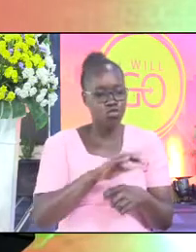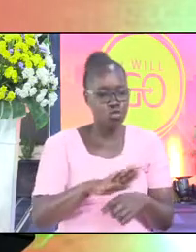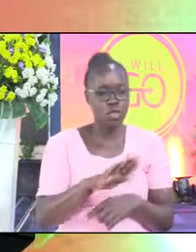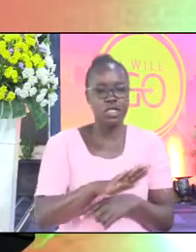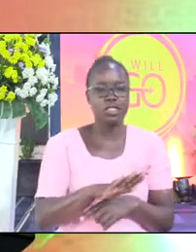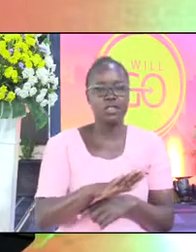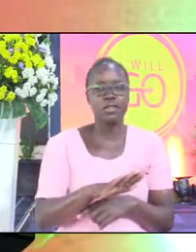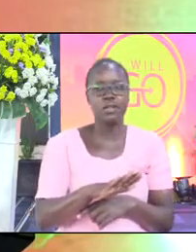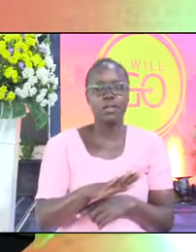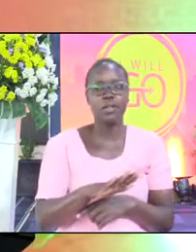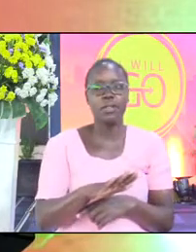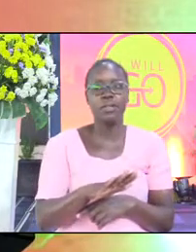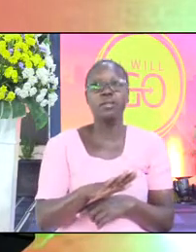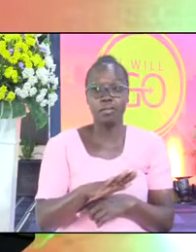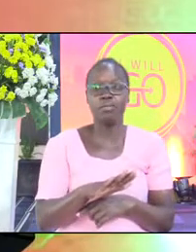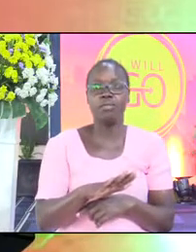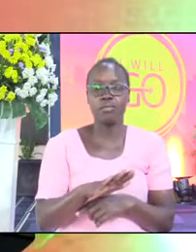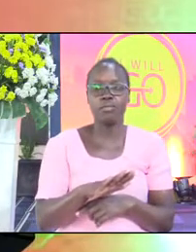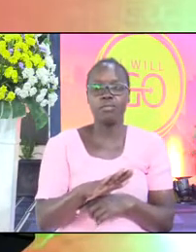place.